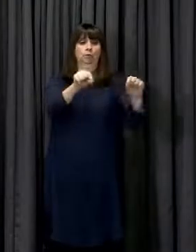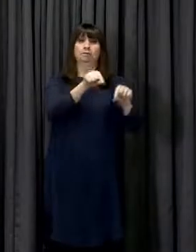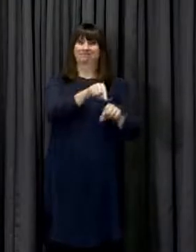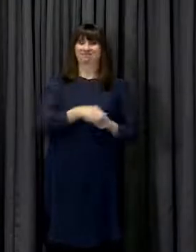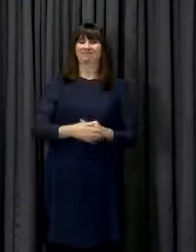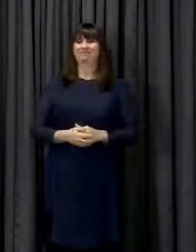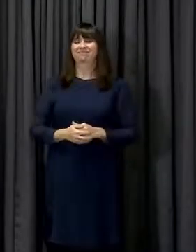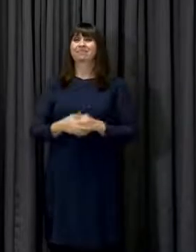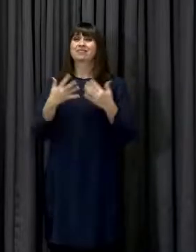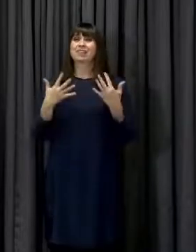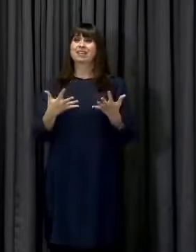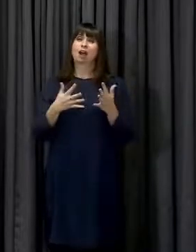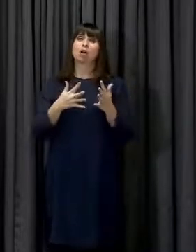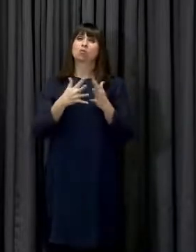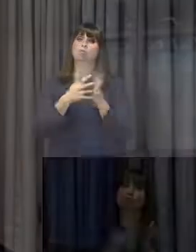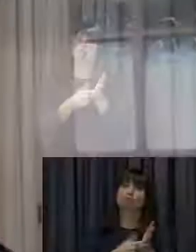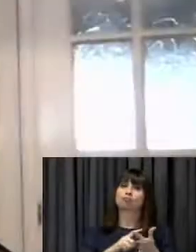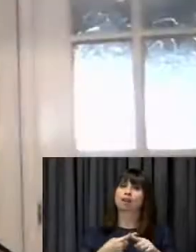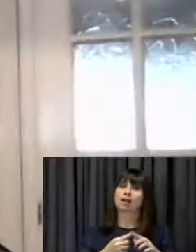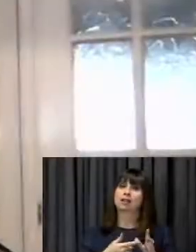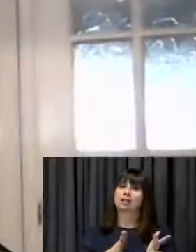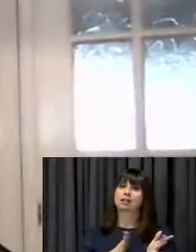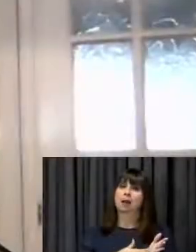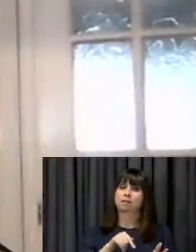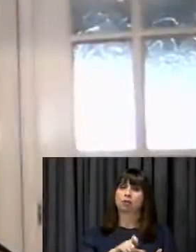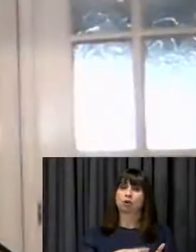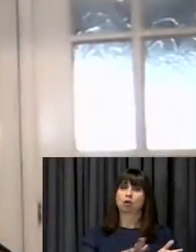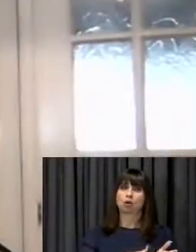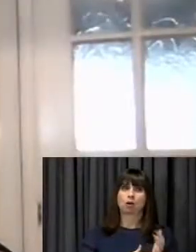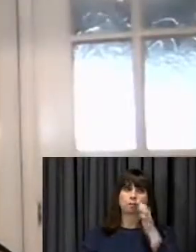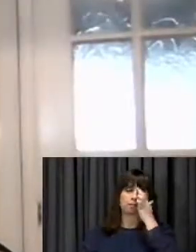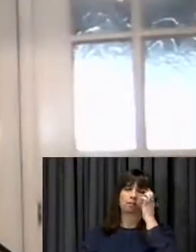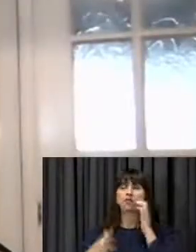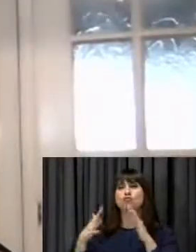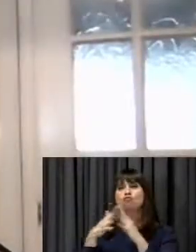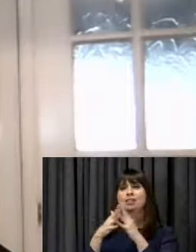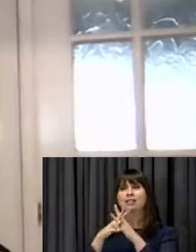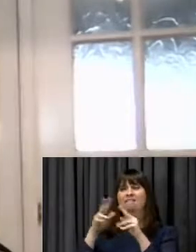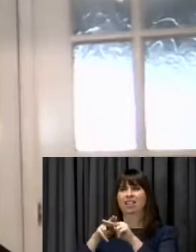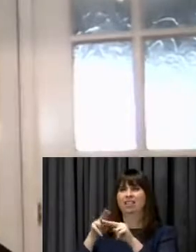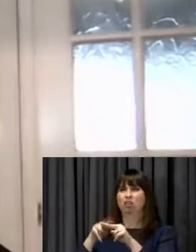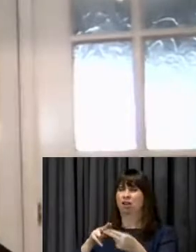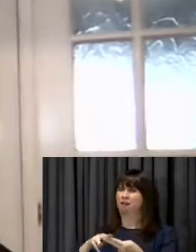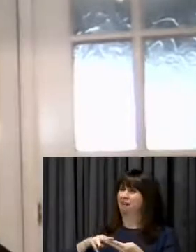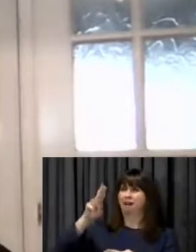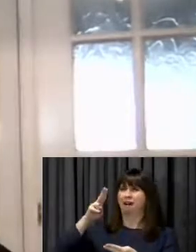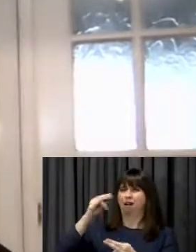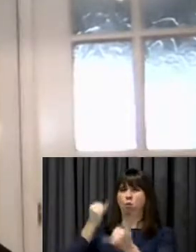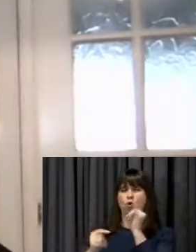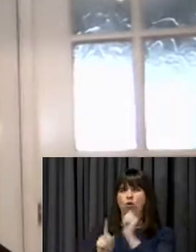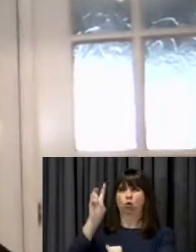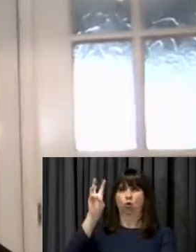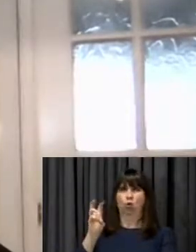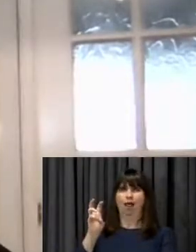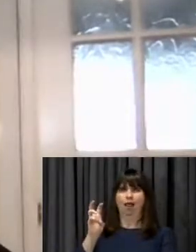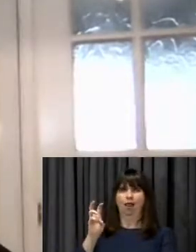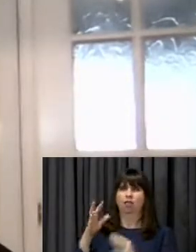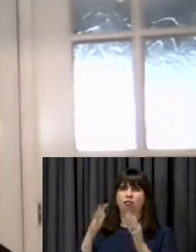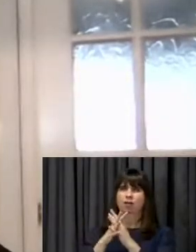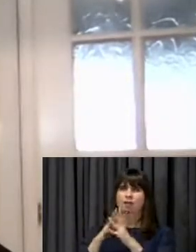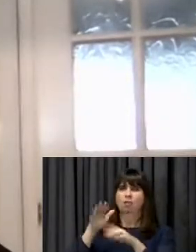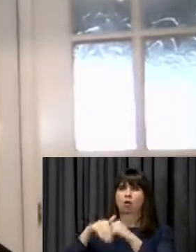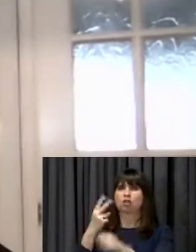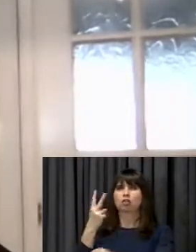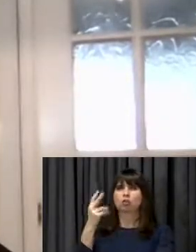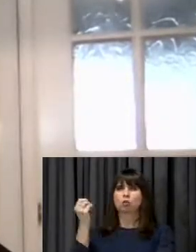Wrexham.com. Good afternoon, Minister. Wrexham and Flintshire have the highest cases per 100,000 figures in North Wales, with Wrexham back over the 200